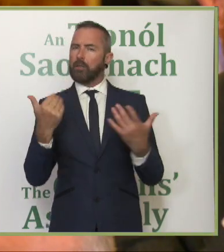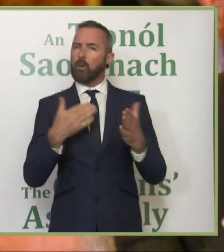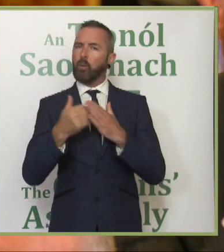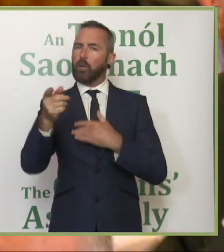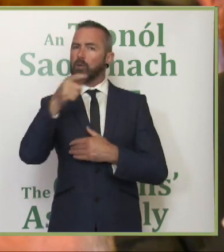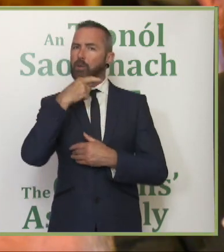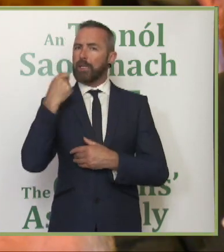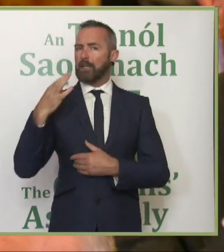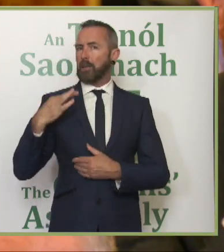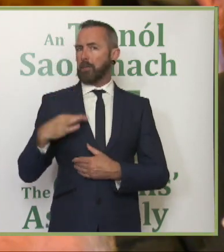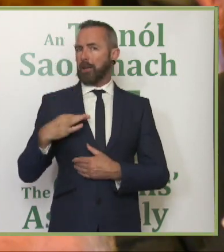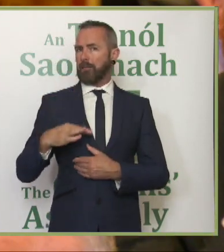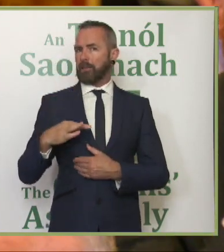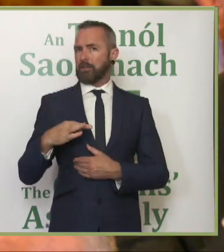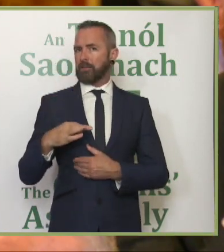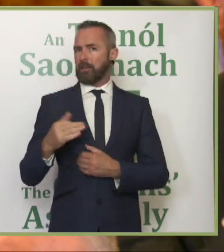drug use?